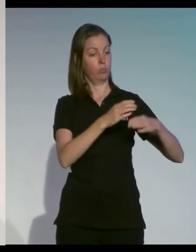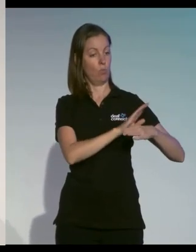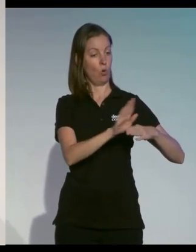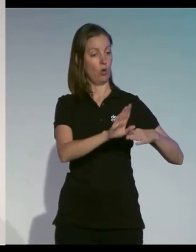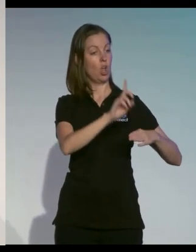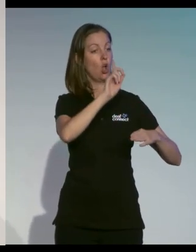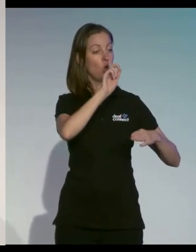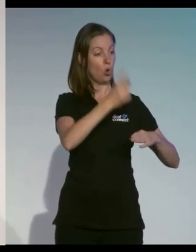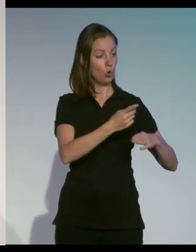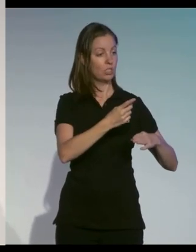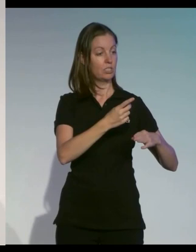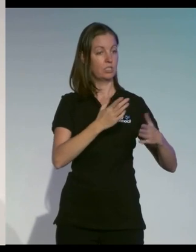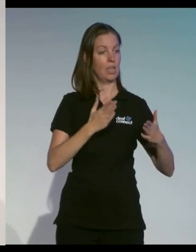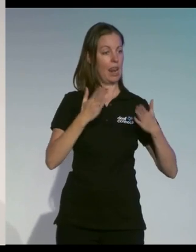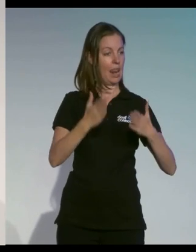LGBT organisation?